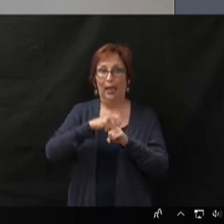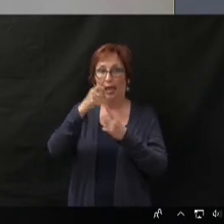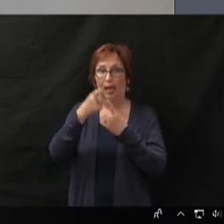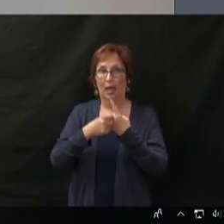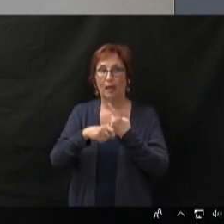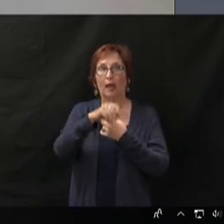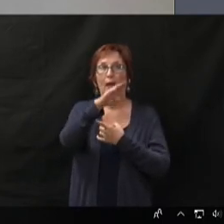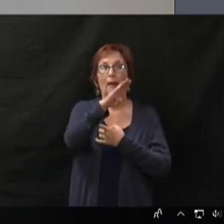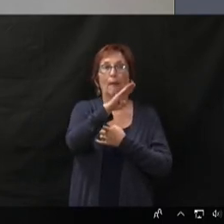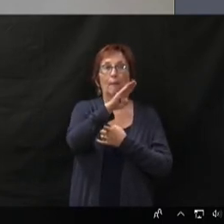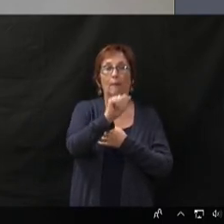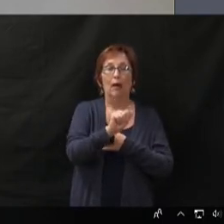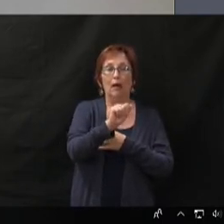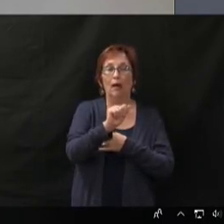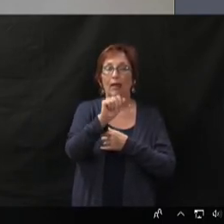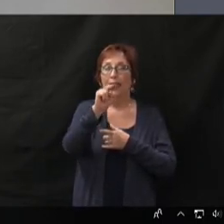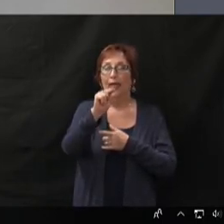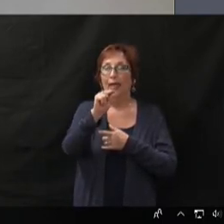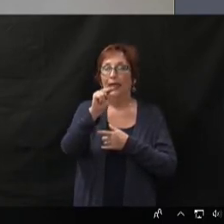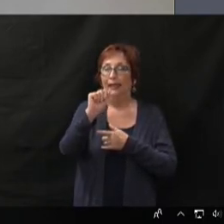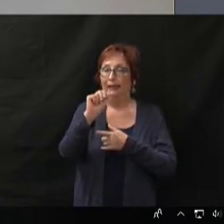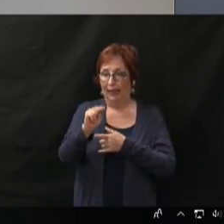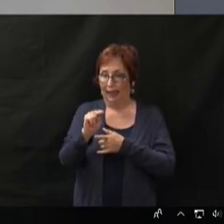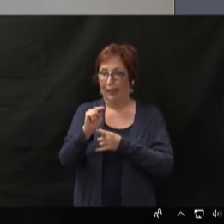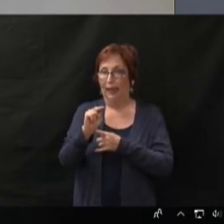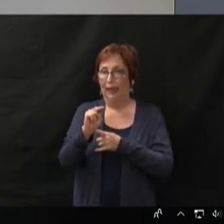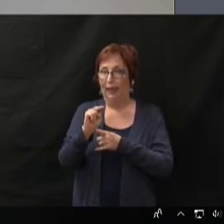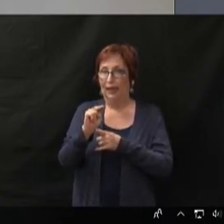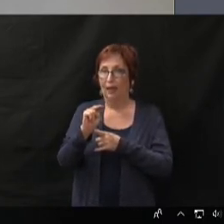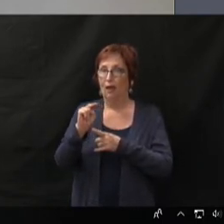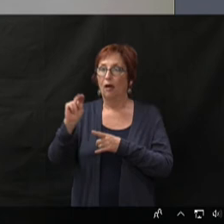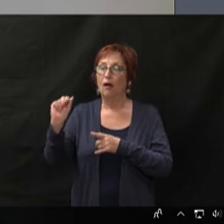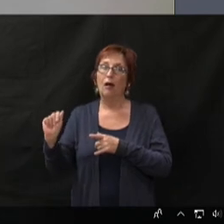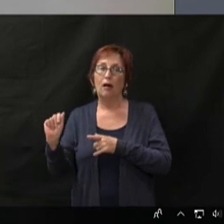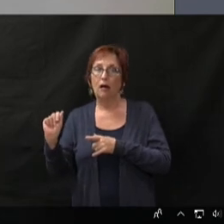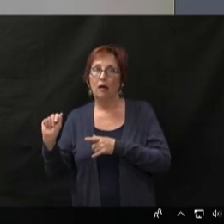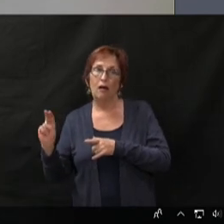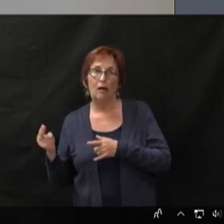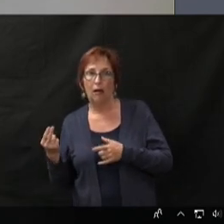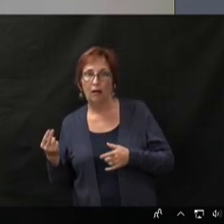Buh. Nan, that's making the short sound,